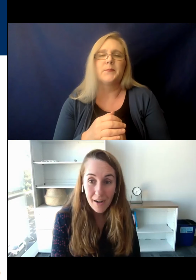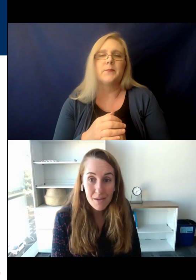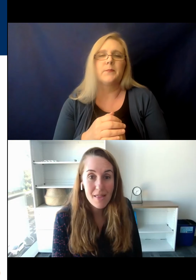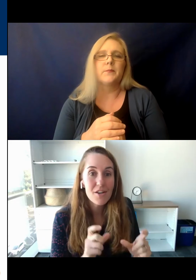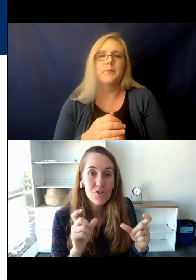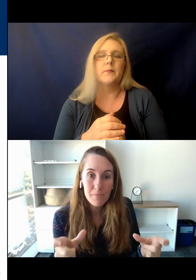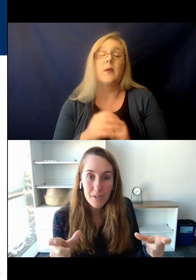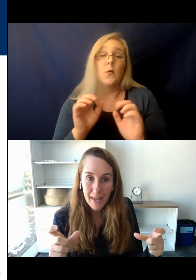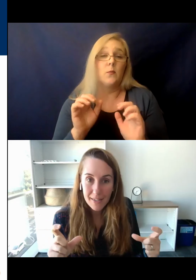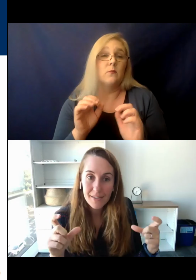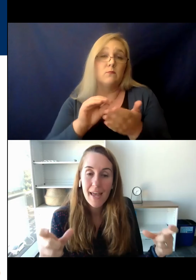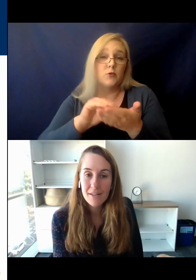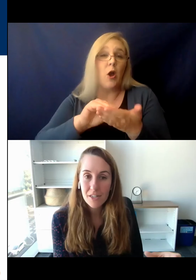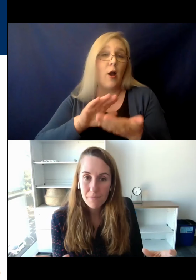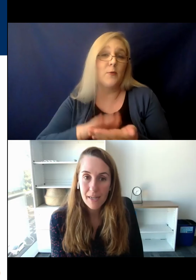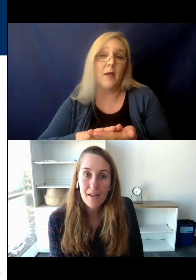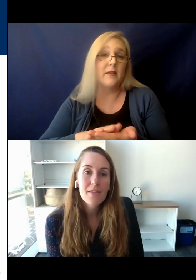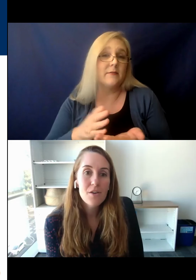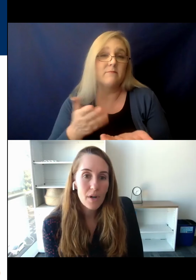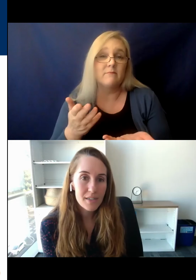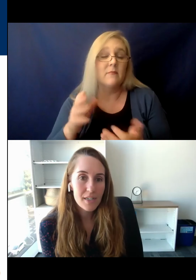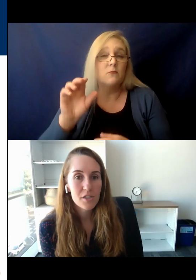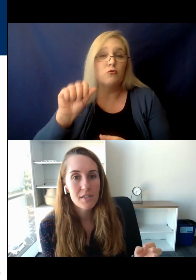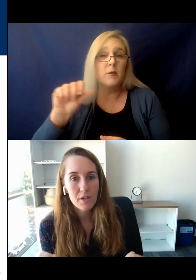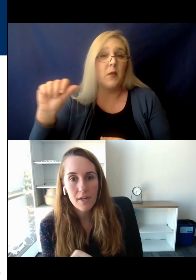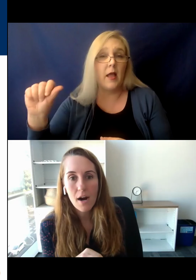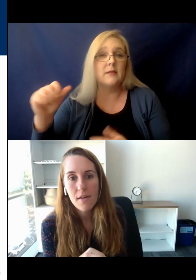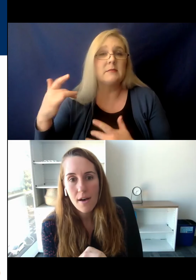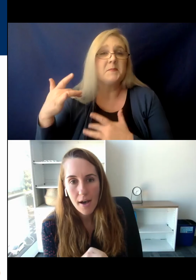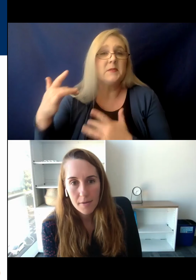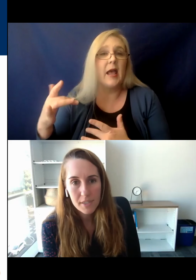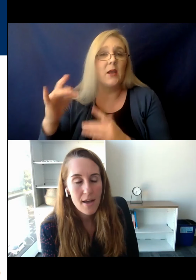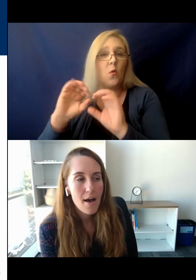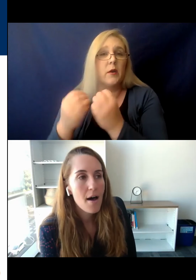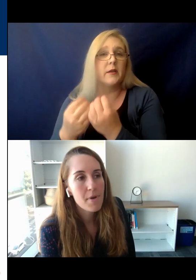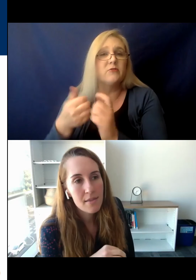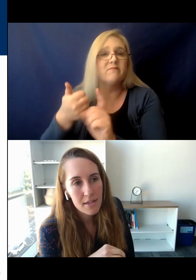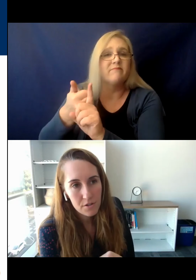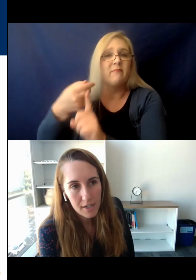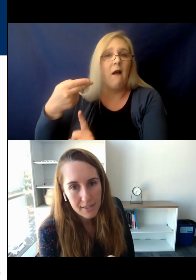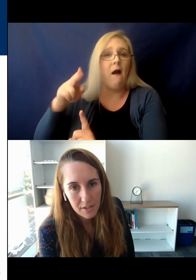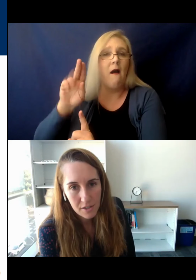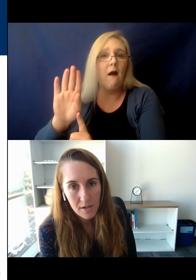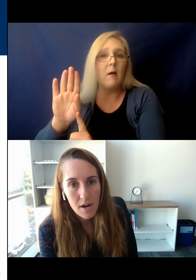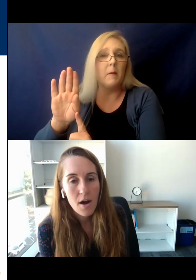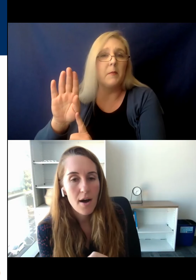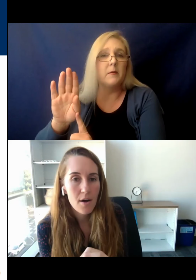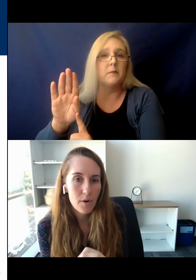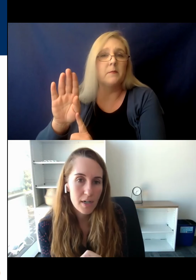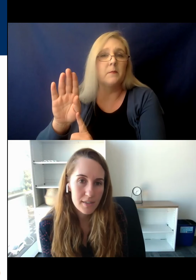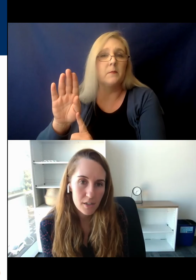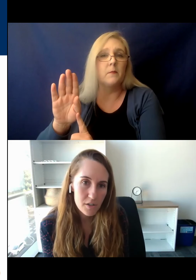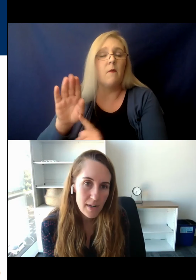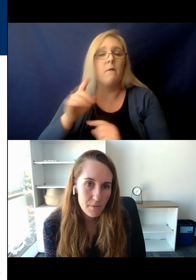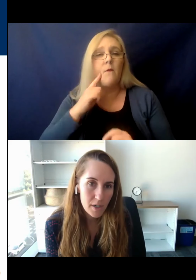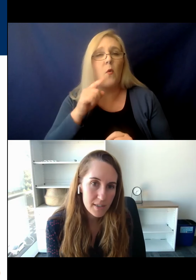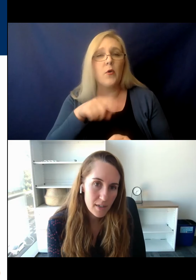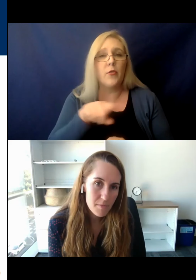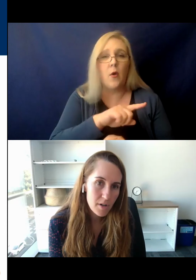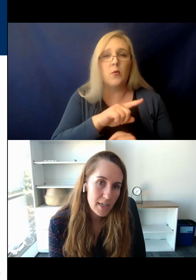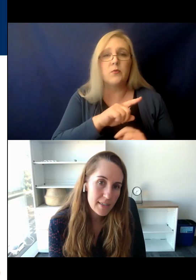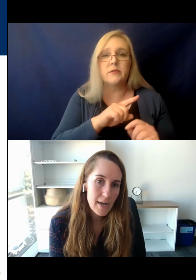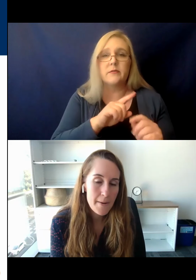to document that AAAs tend to be the organizations that really are the hubs in these cross-sector organizational